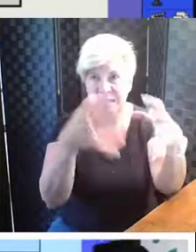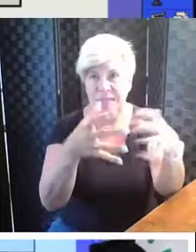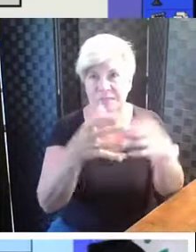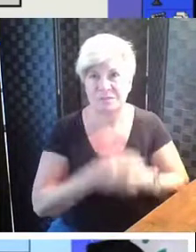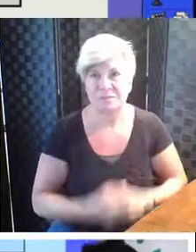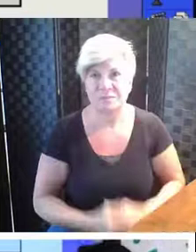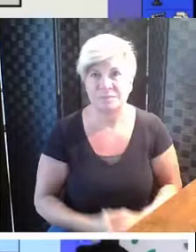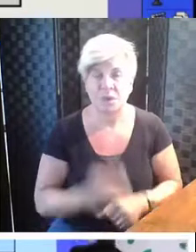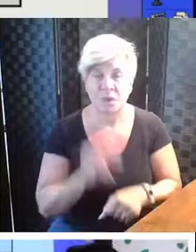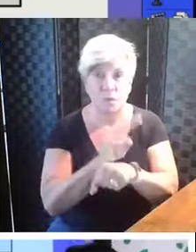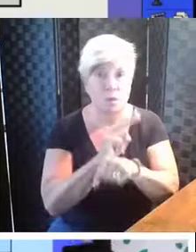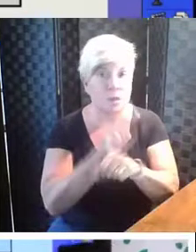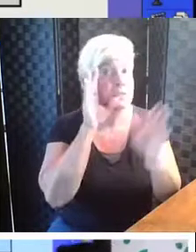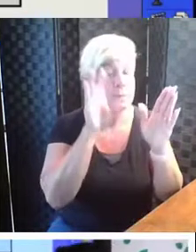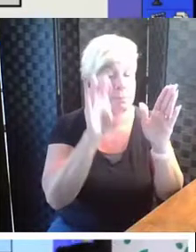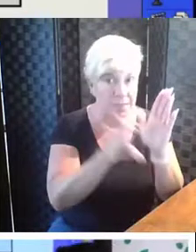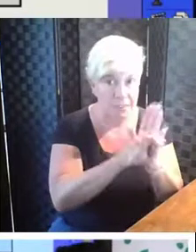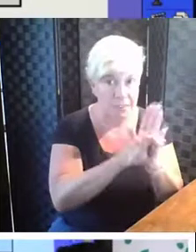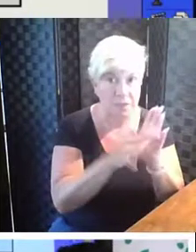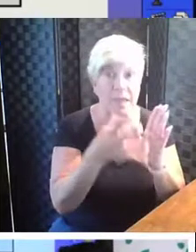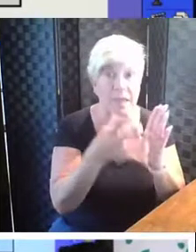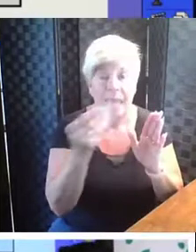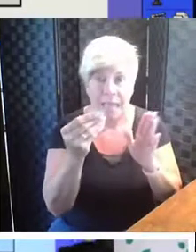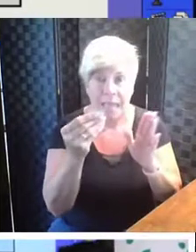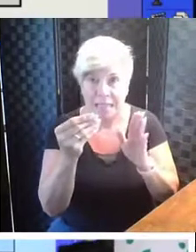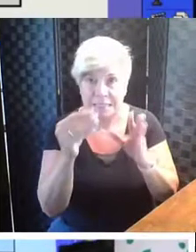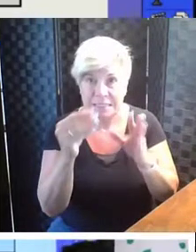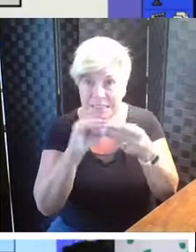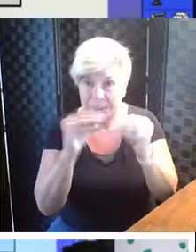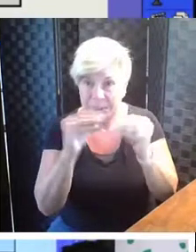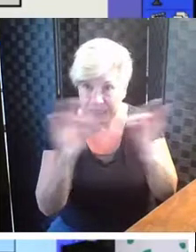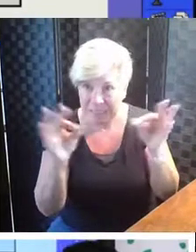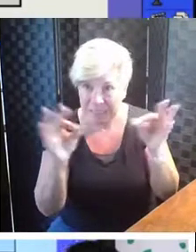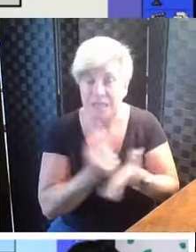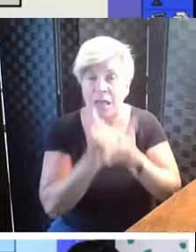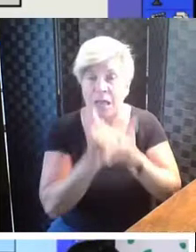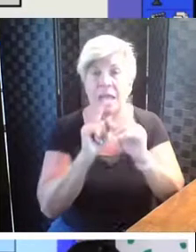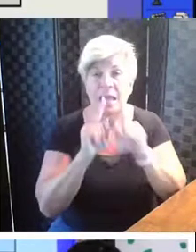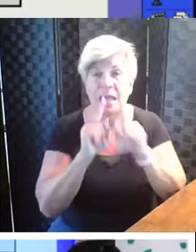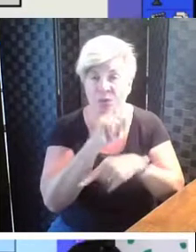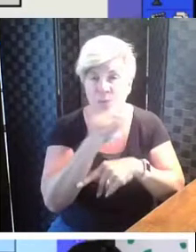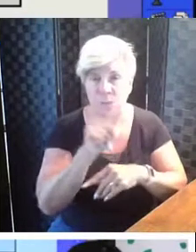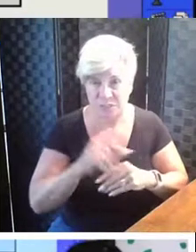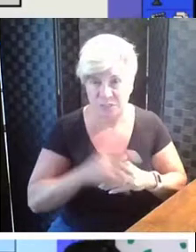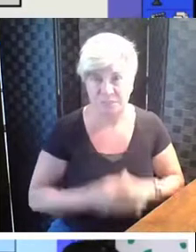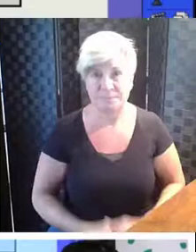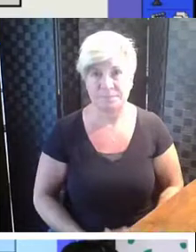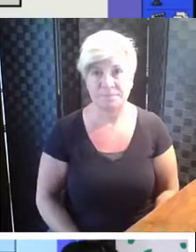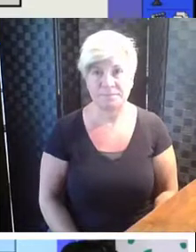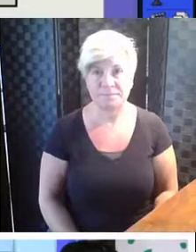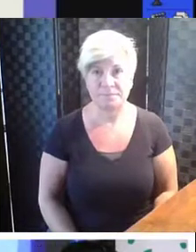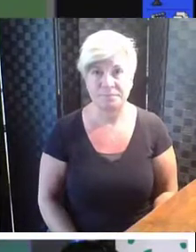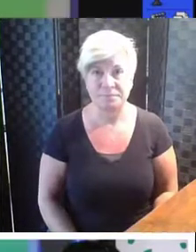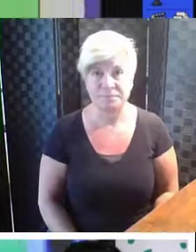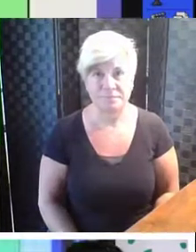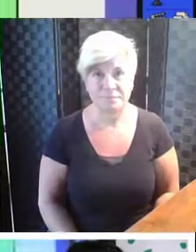collection. We used the picture and an equation to help us answer that question.